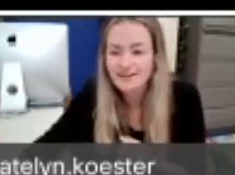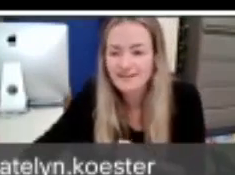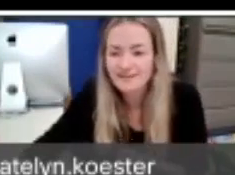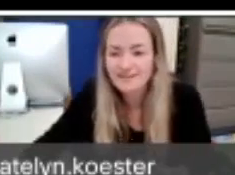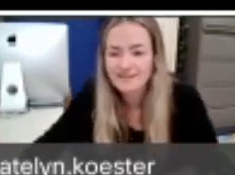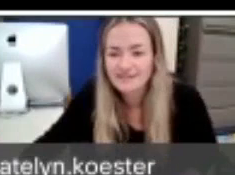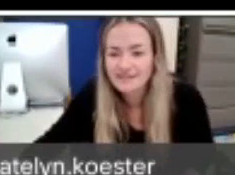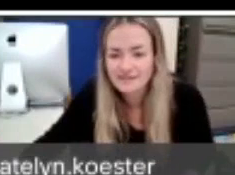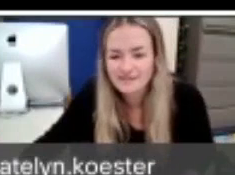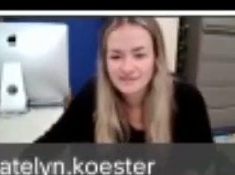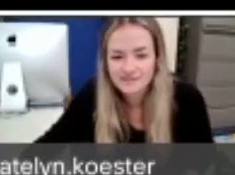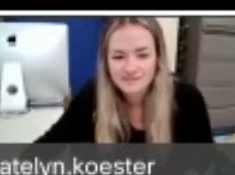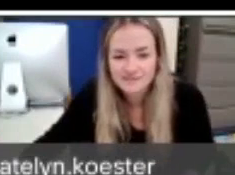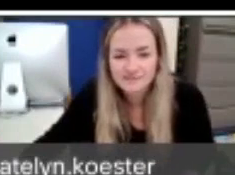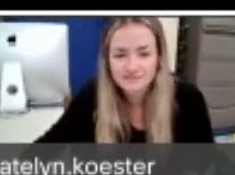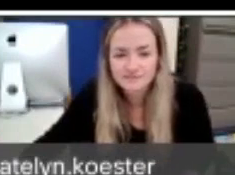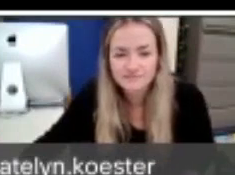phrases?